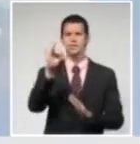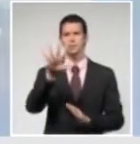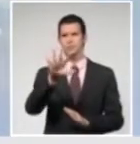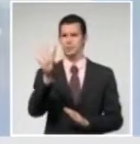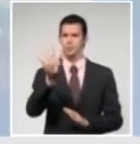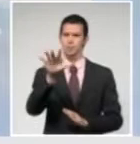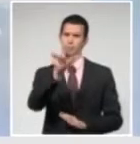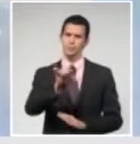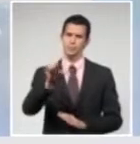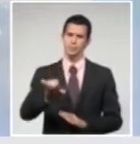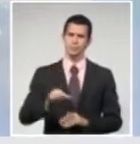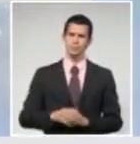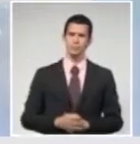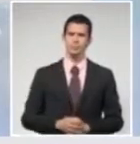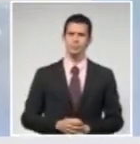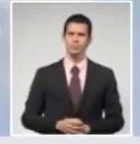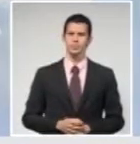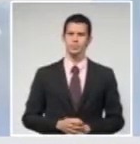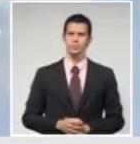Today,